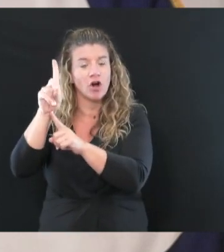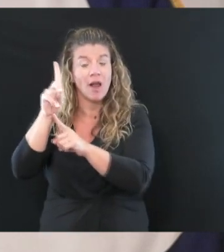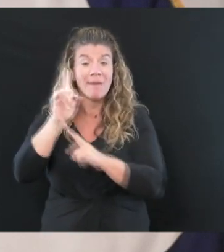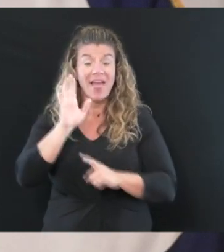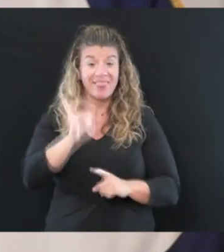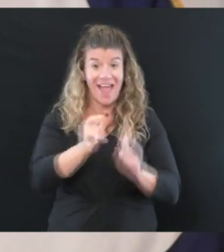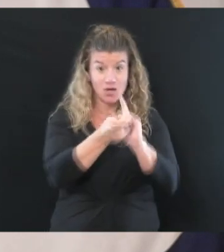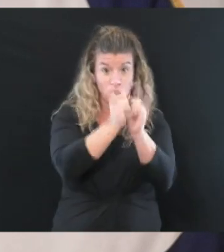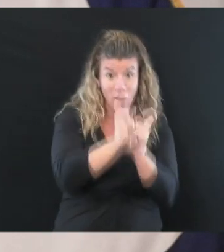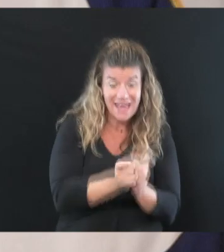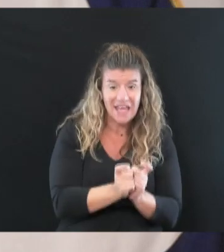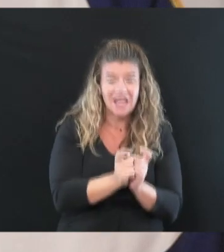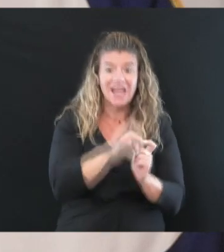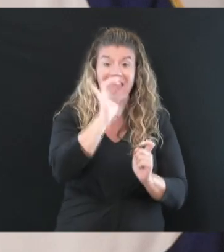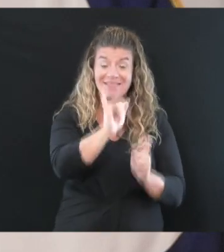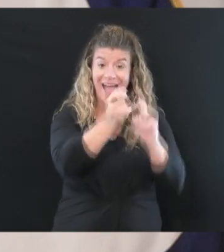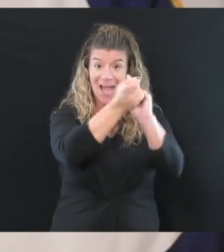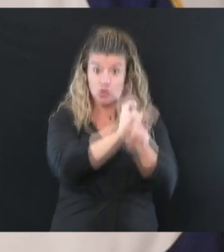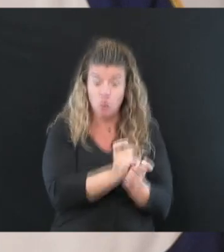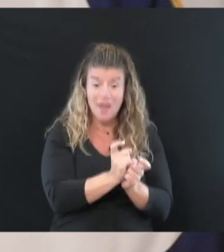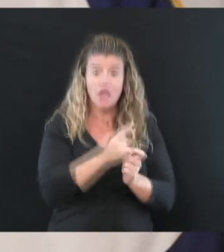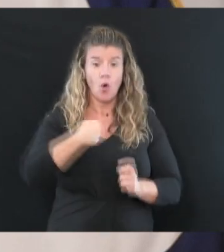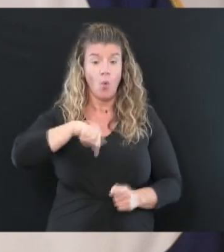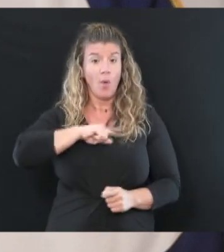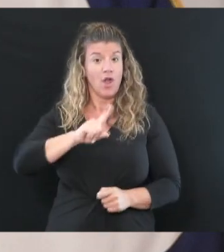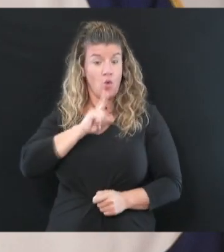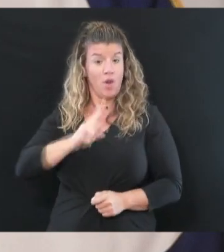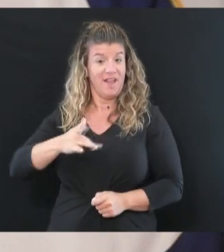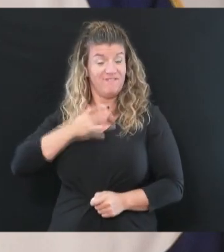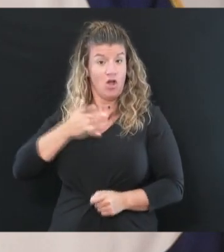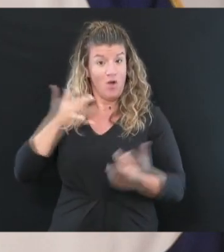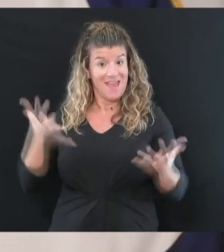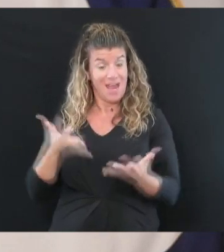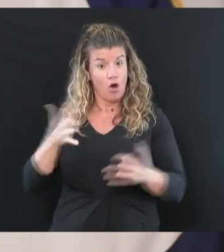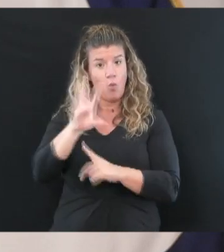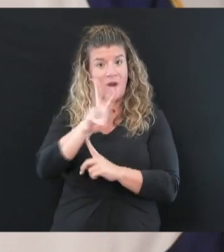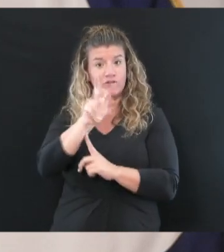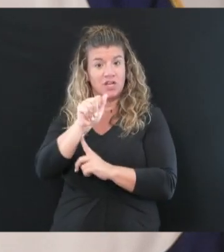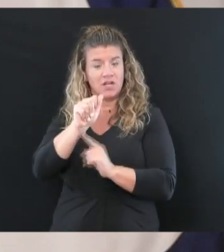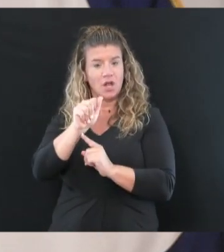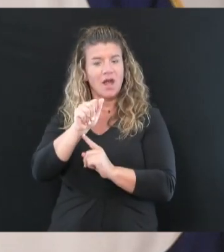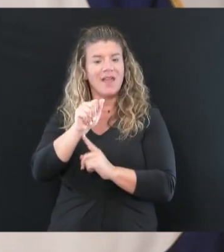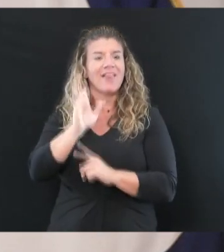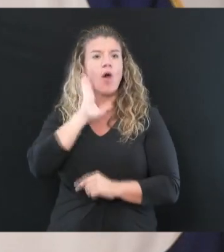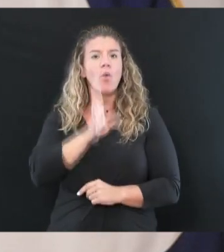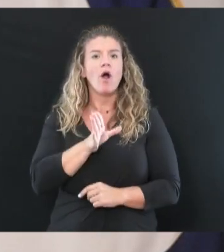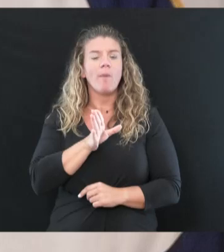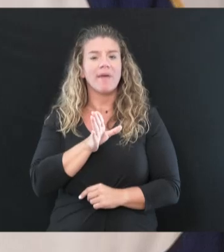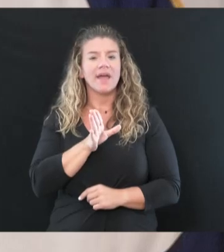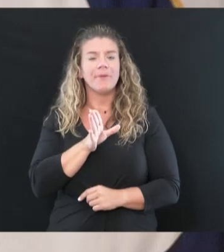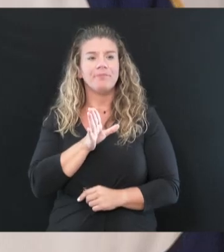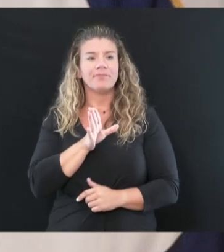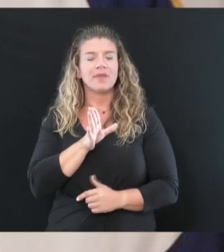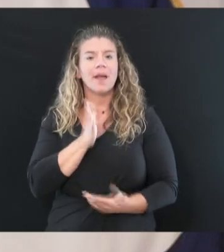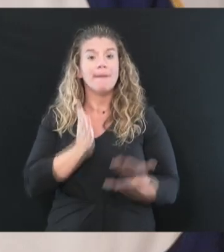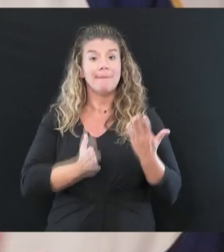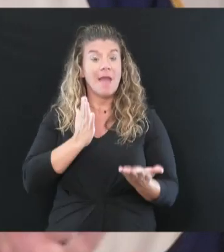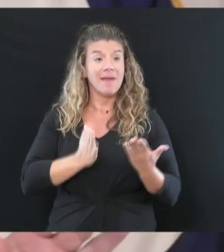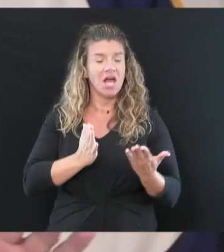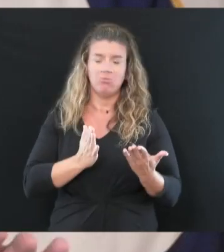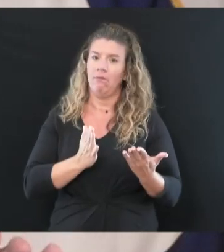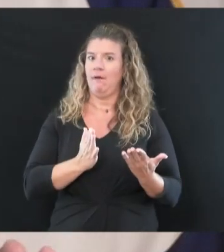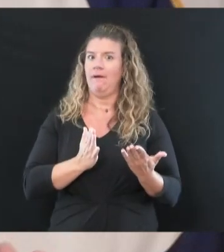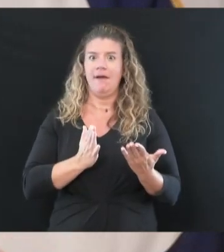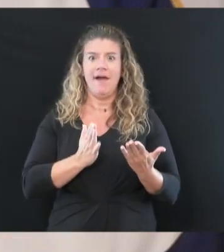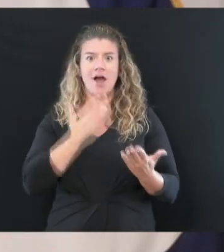tweak is a tweak that we think in the state of West Virginia will be, you know, maybe a novel idea that will